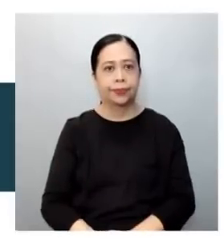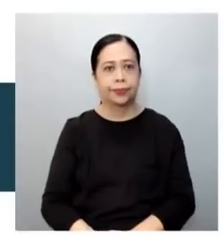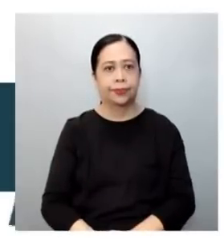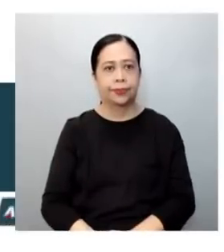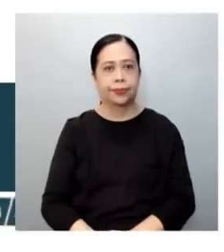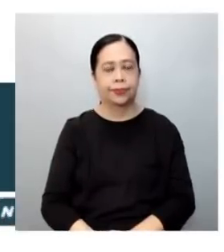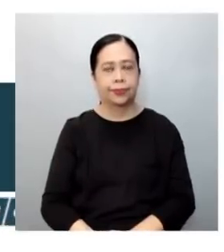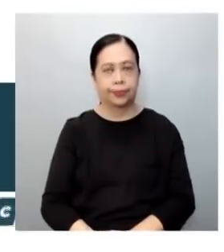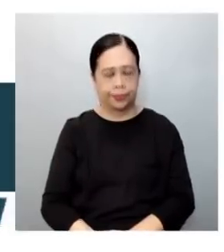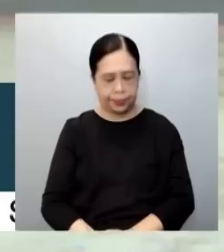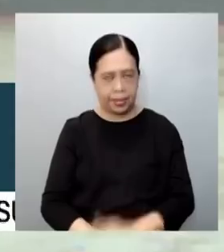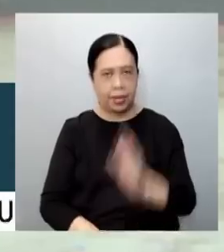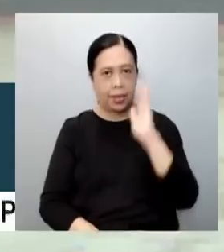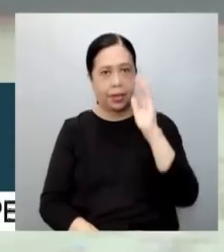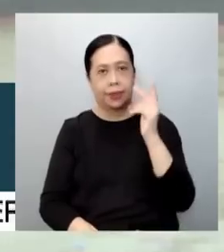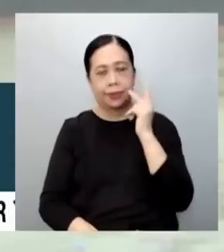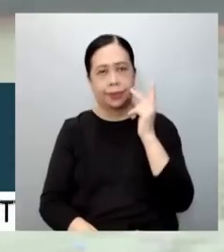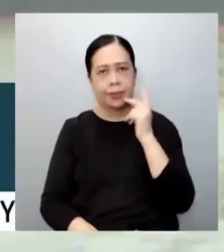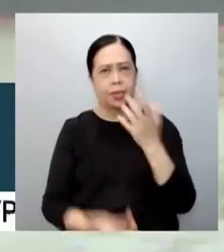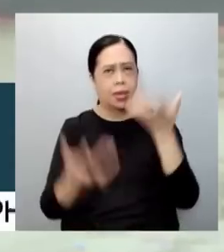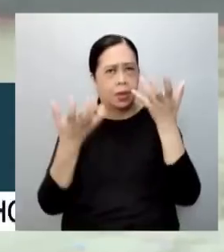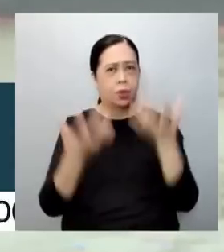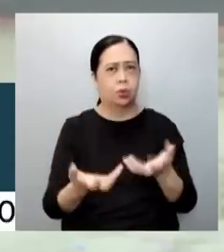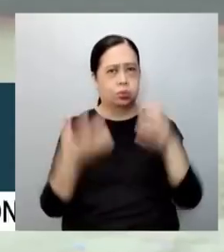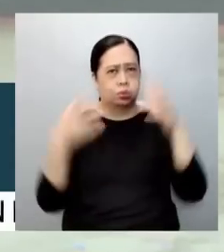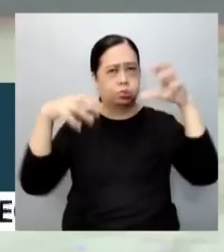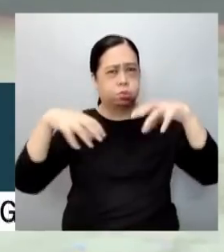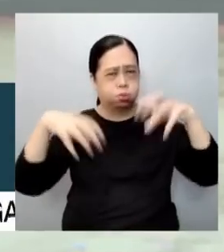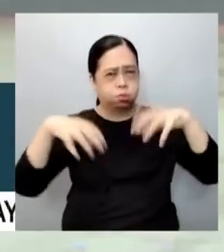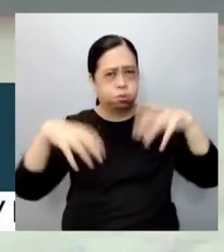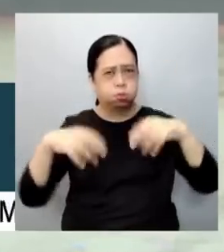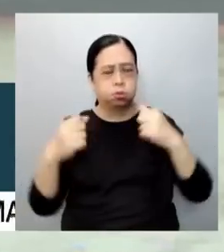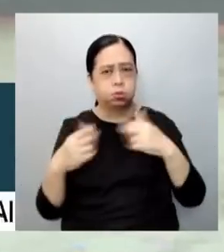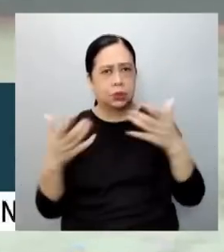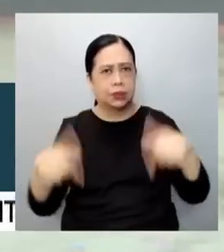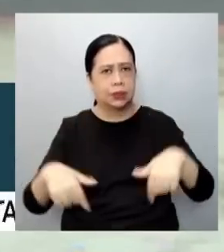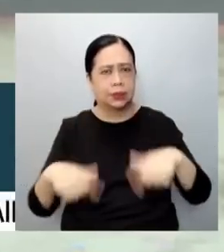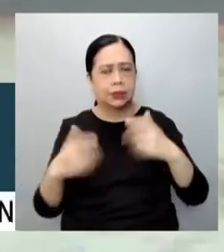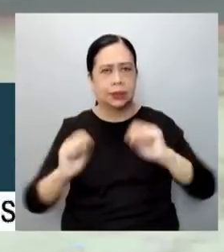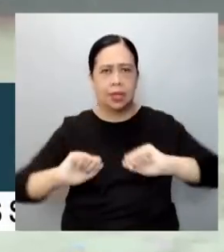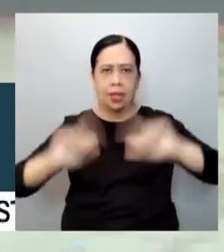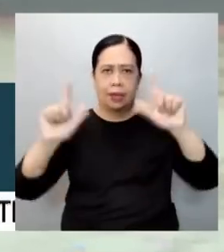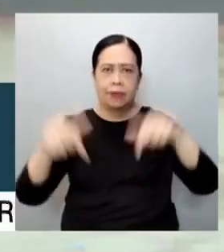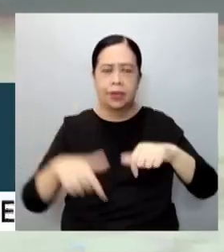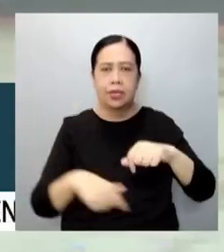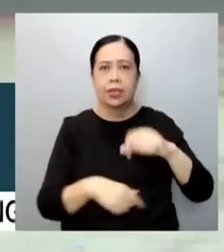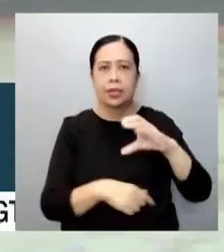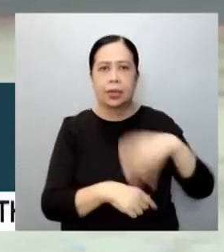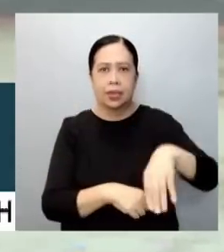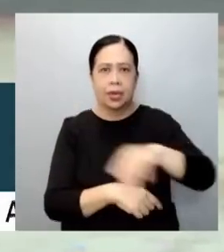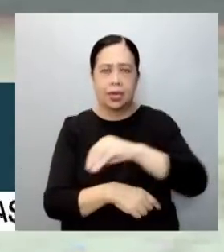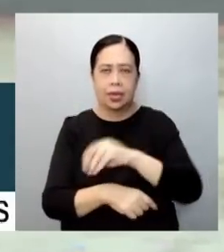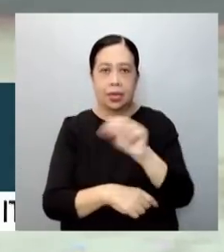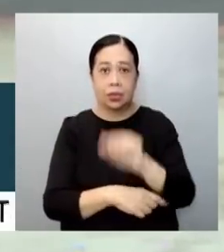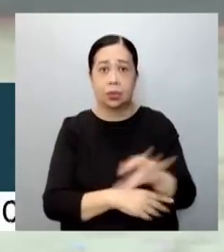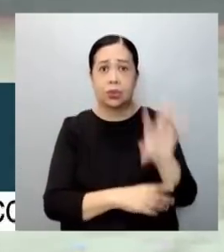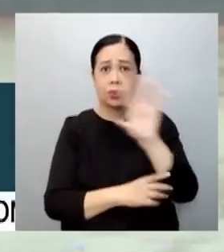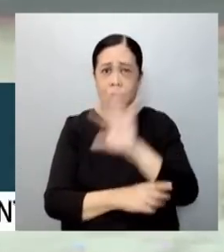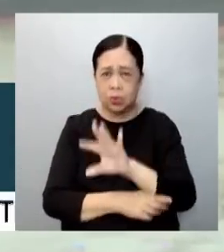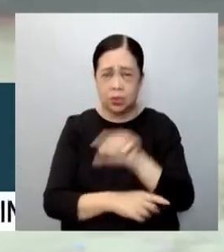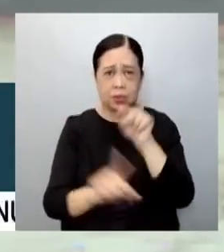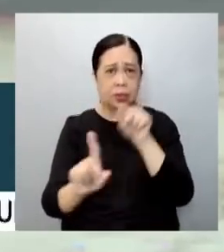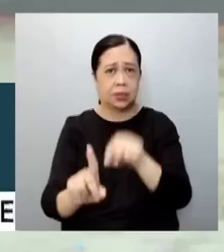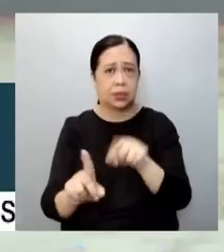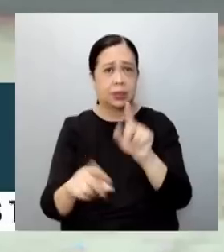Hi, Carmina. Heavy rains and harsh winds greeted us as we arrived here in Cagayan Valley earlier this morning, particularly in the town